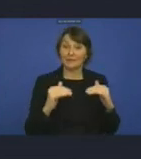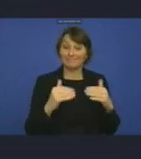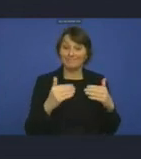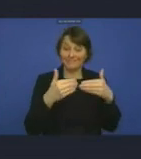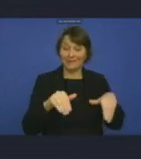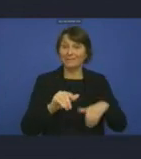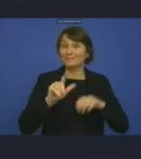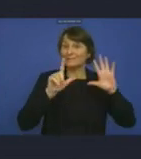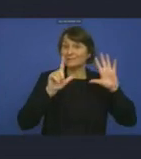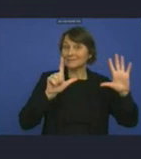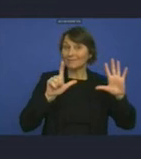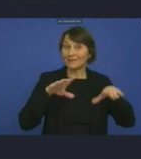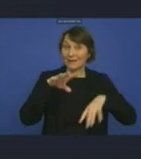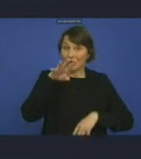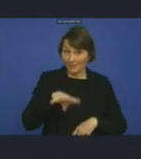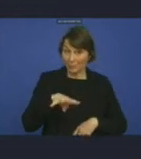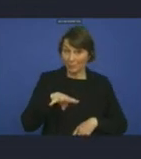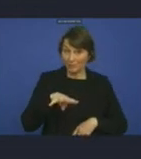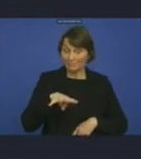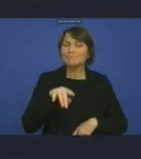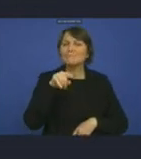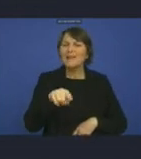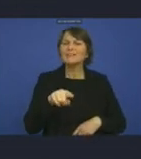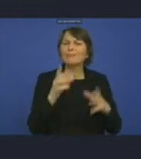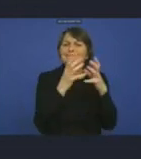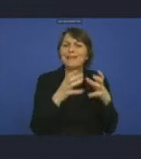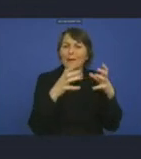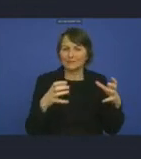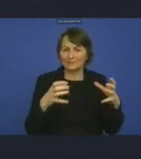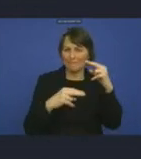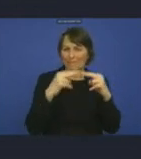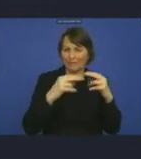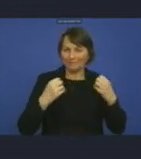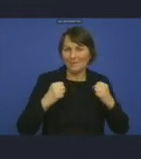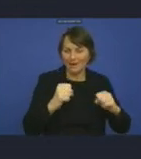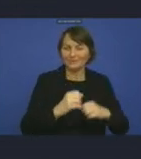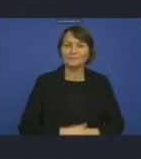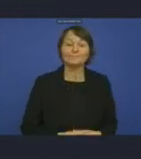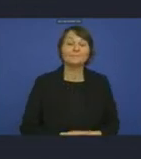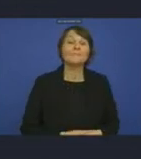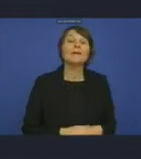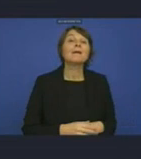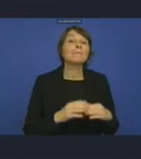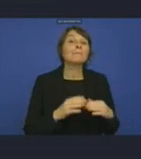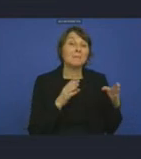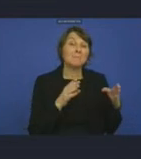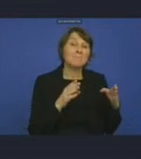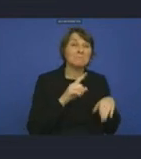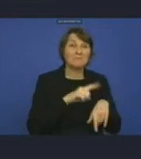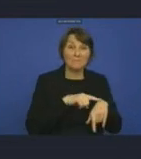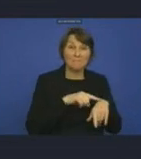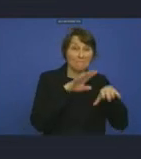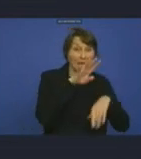action. We foresee to do the eligibility check and evaluation process between April and